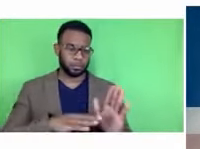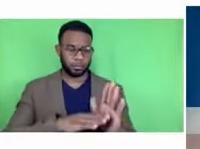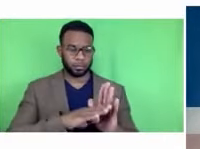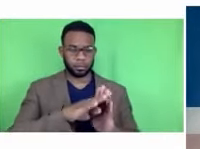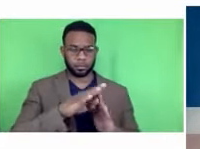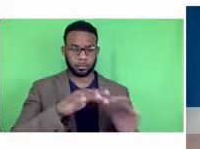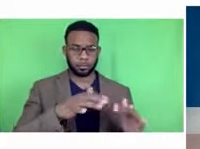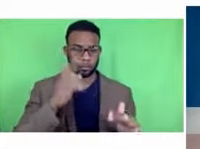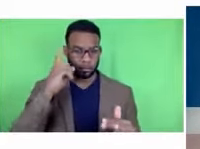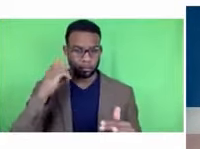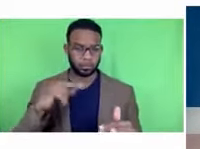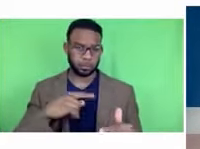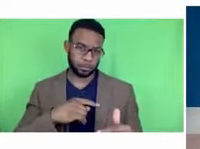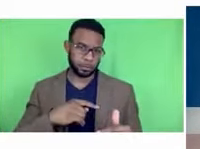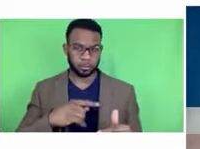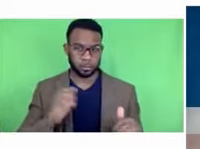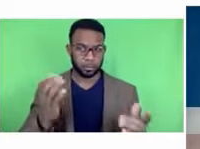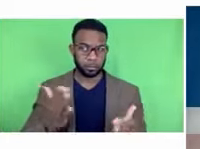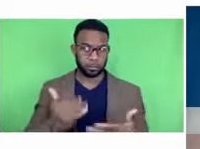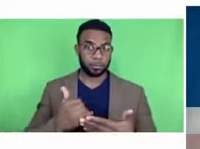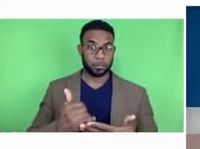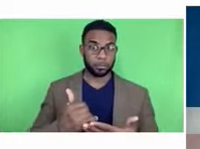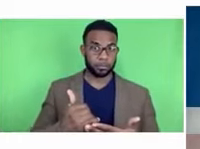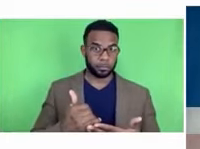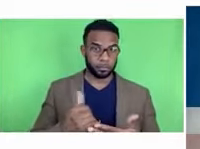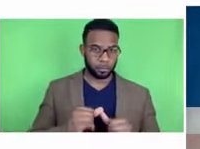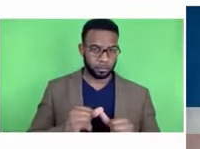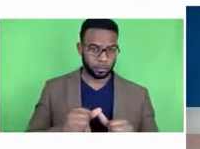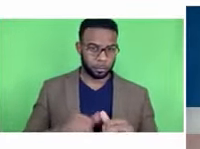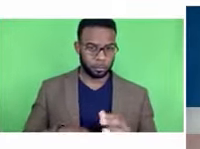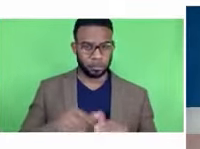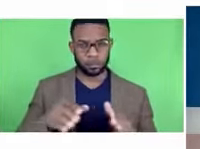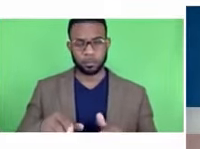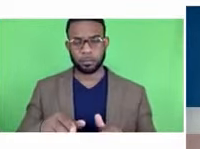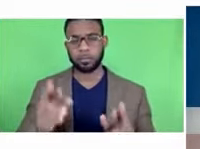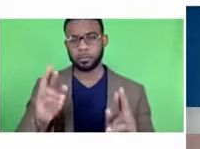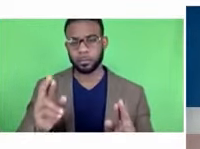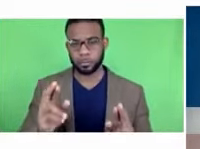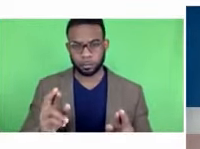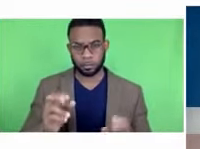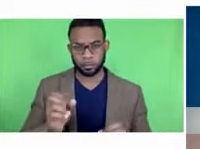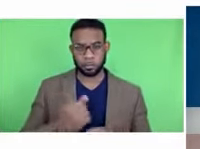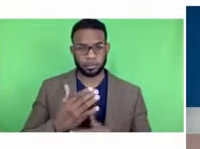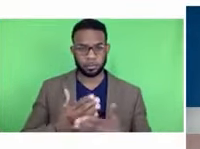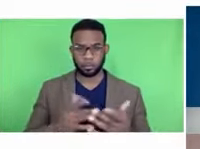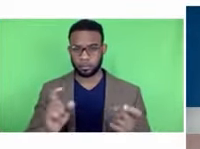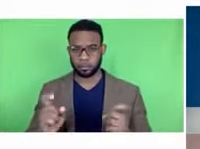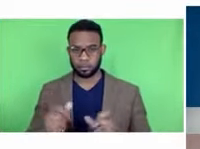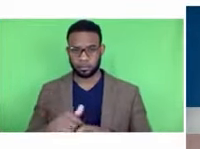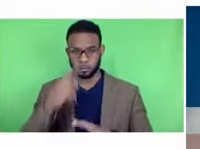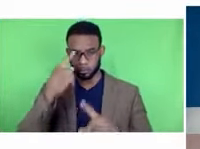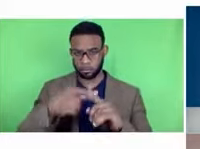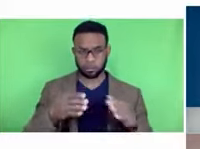think we're all here to help push those things out of the way and hopefully make some changes in a positive